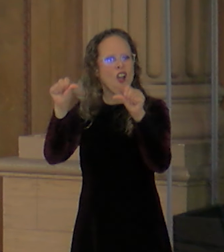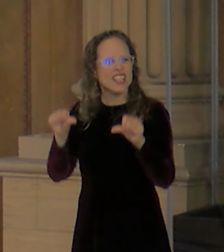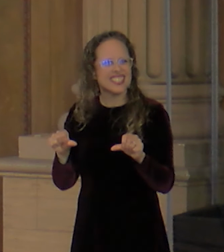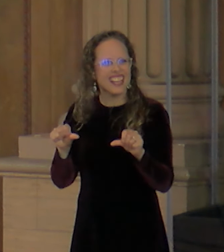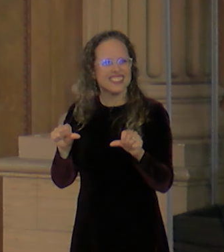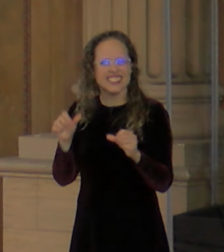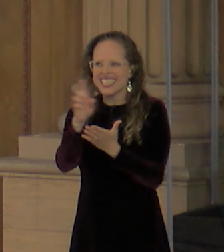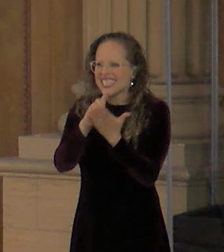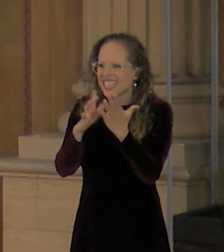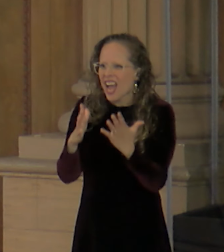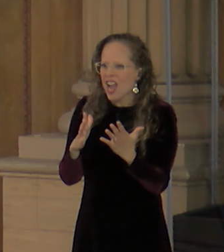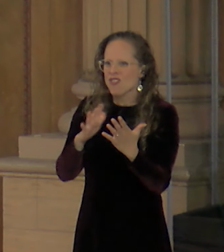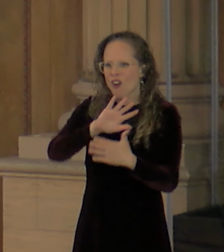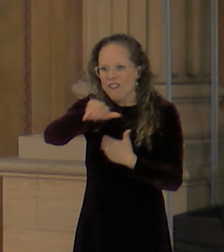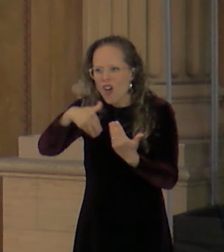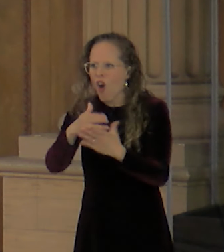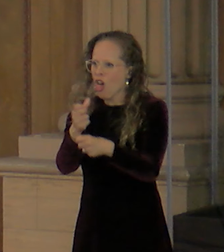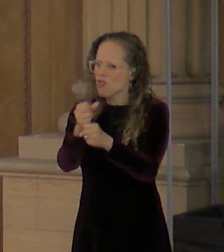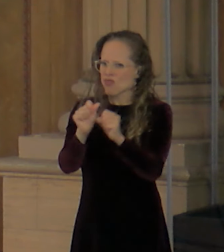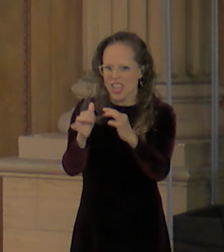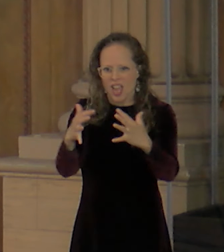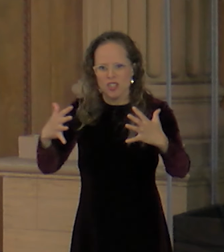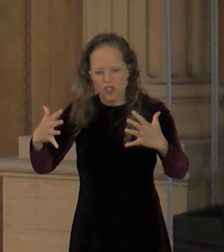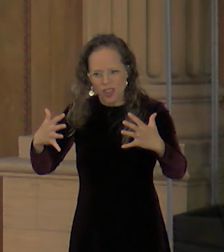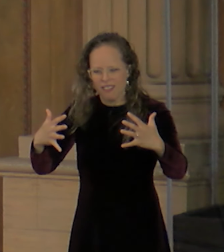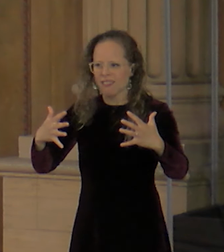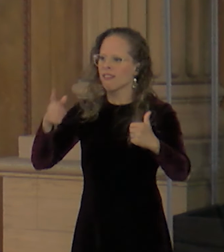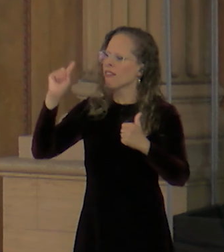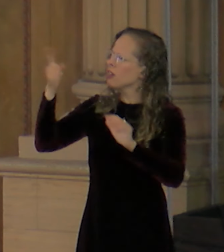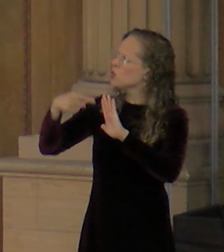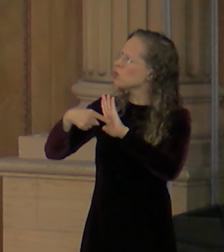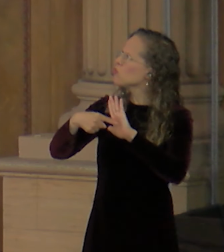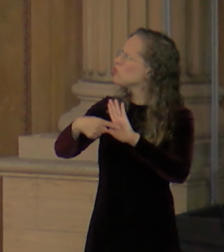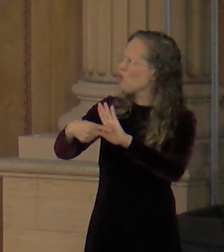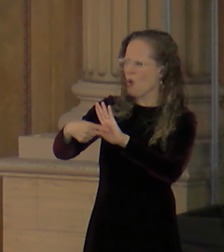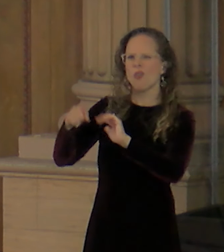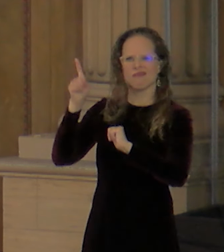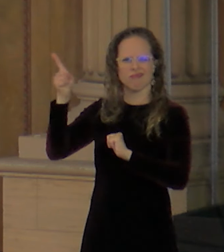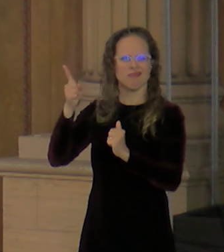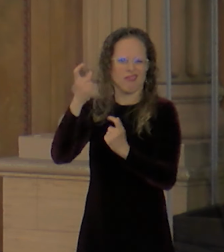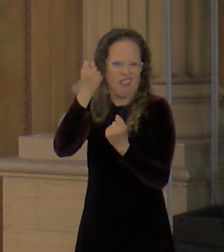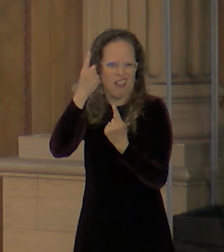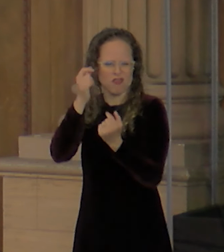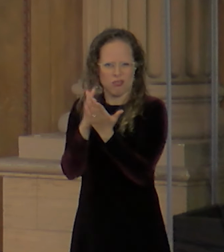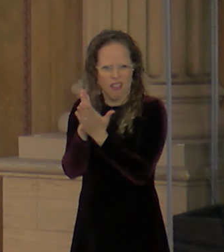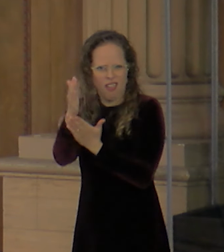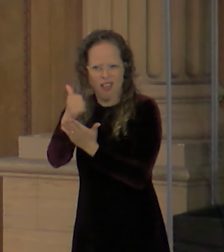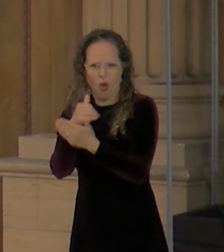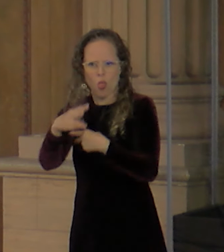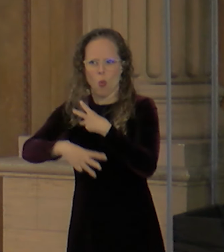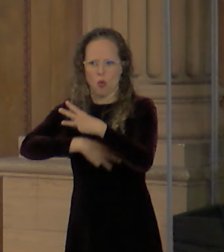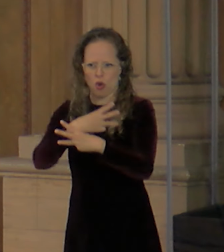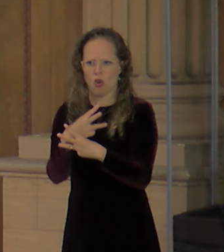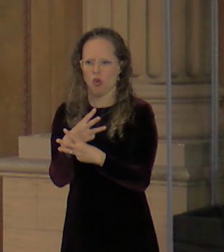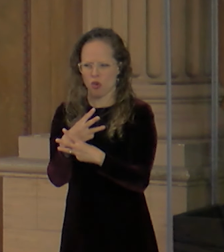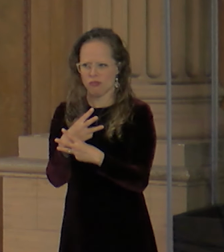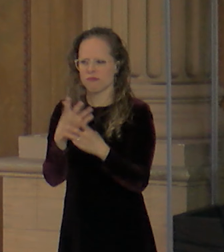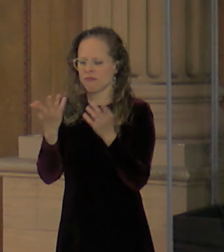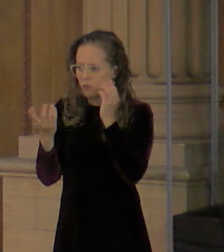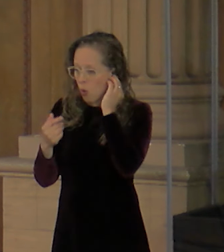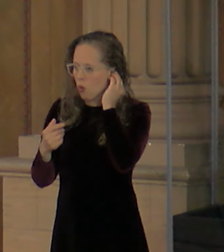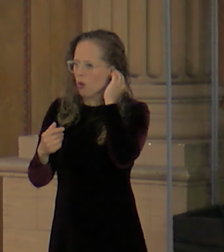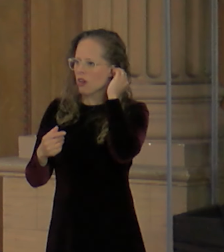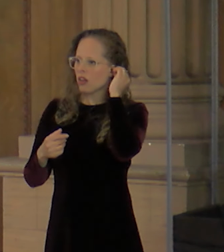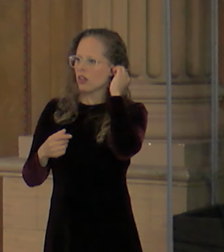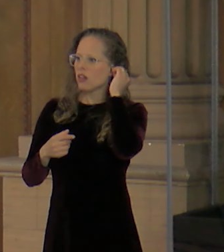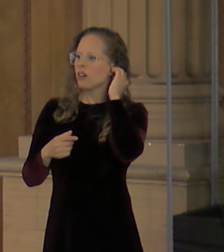creation. And he demonstrates to Job that he understands the world far better than Job does. And so in response to that